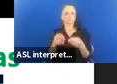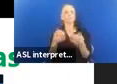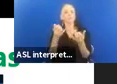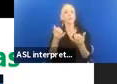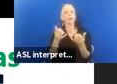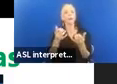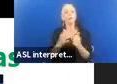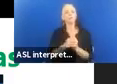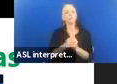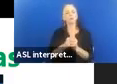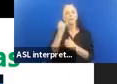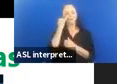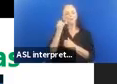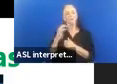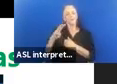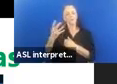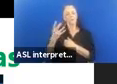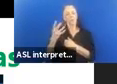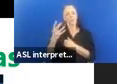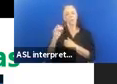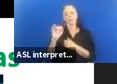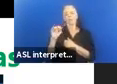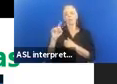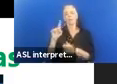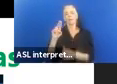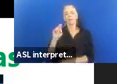of a fourth industrial revolution.